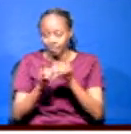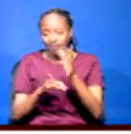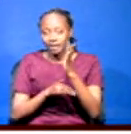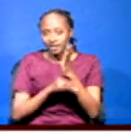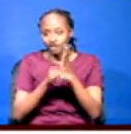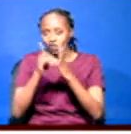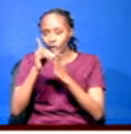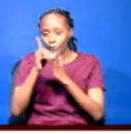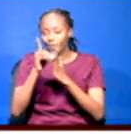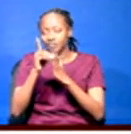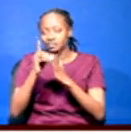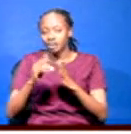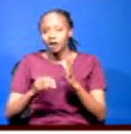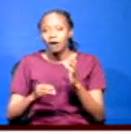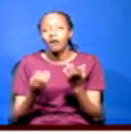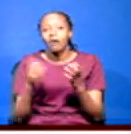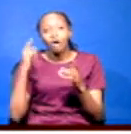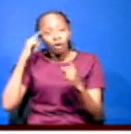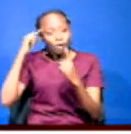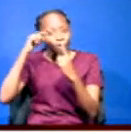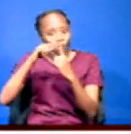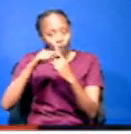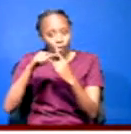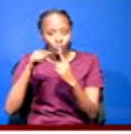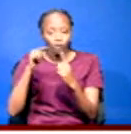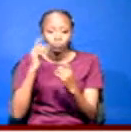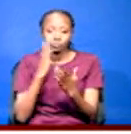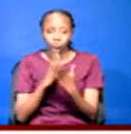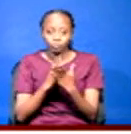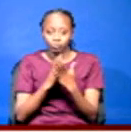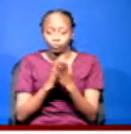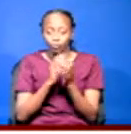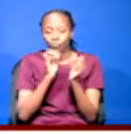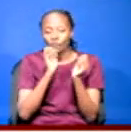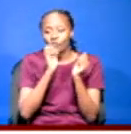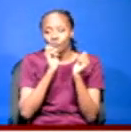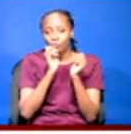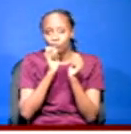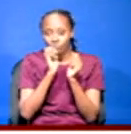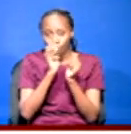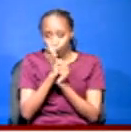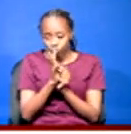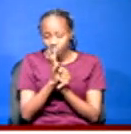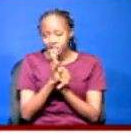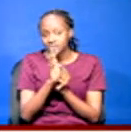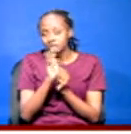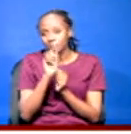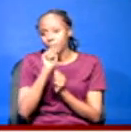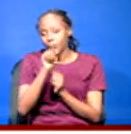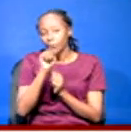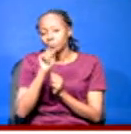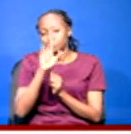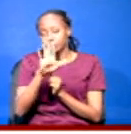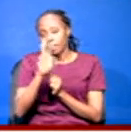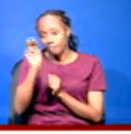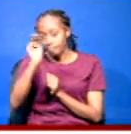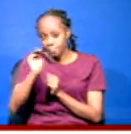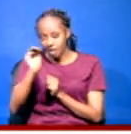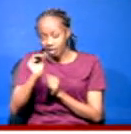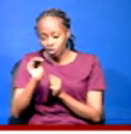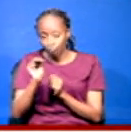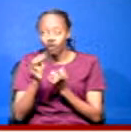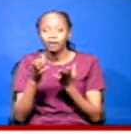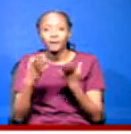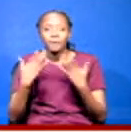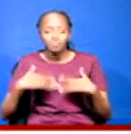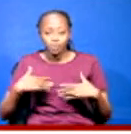is predicted that at least 14.5 million health staff workers will be required by